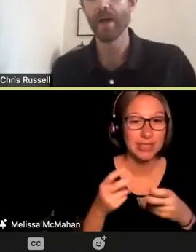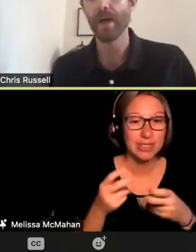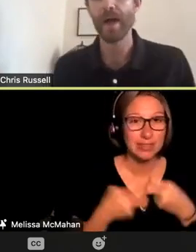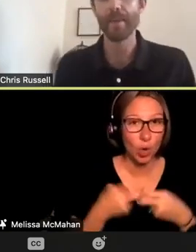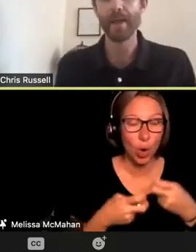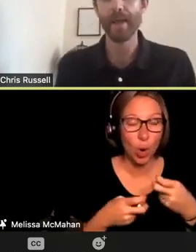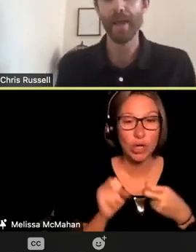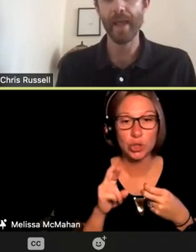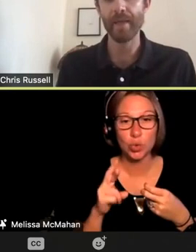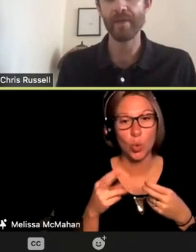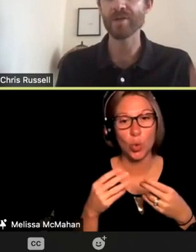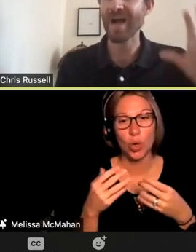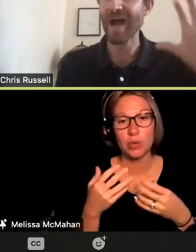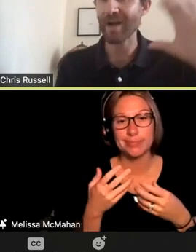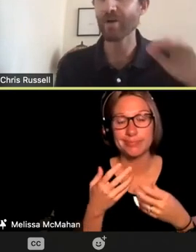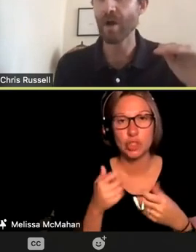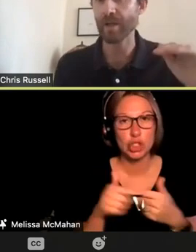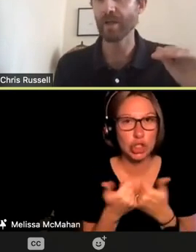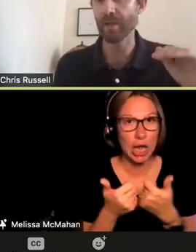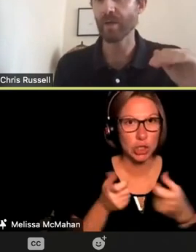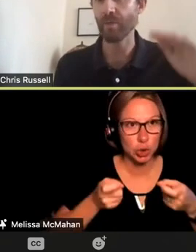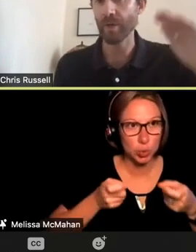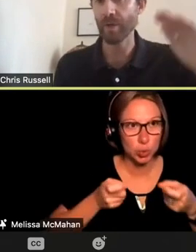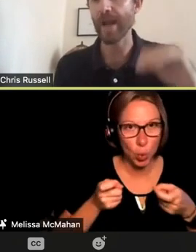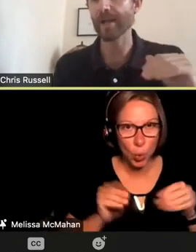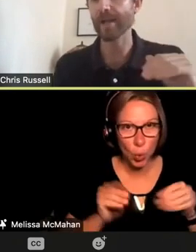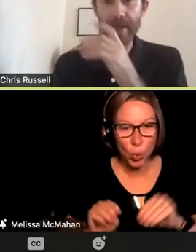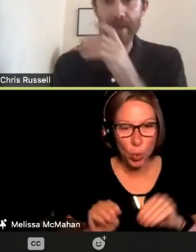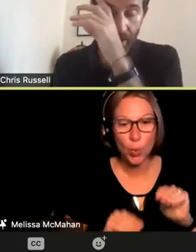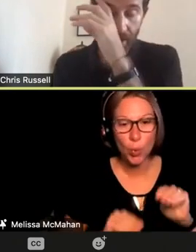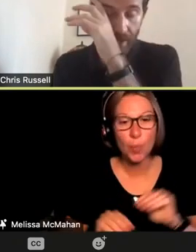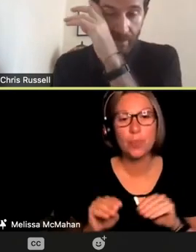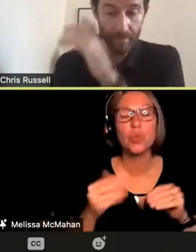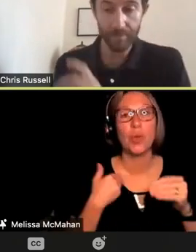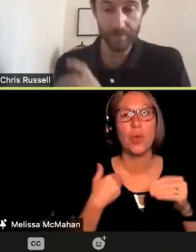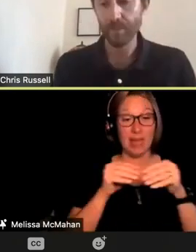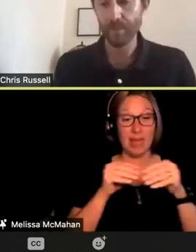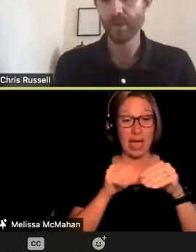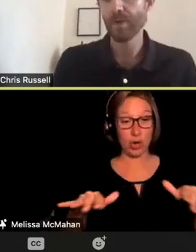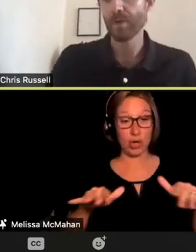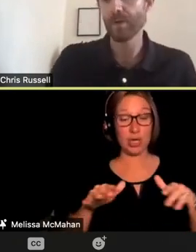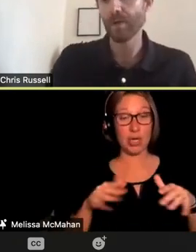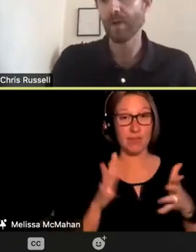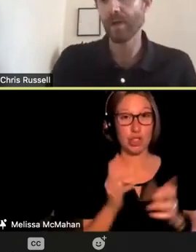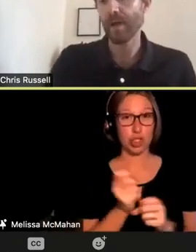control. And there's a hierarchy that we created there